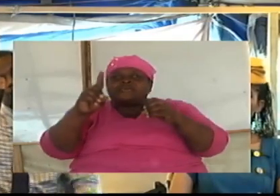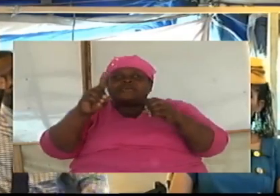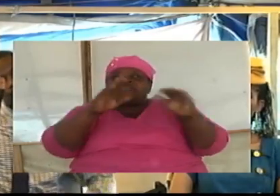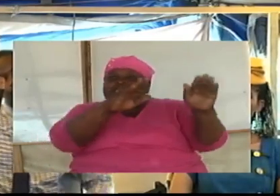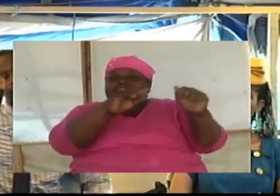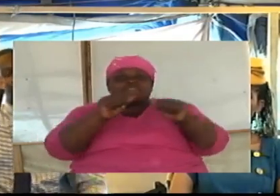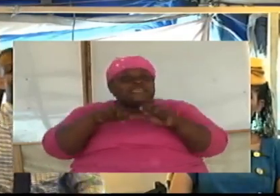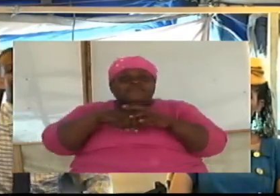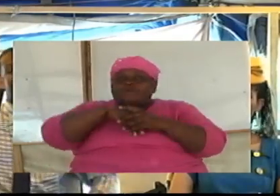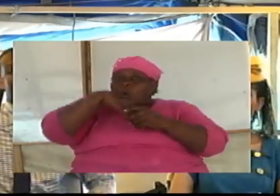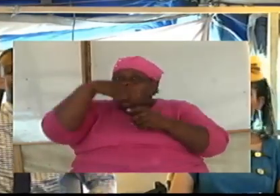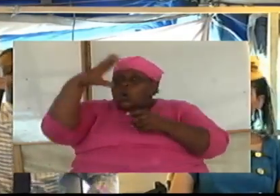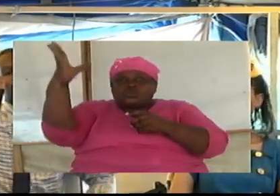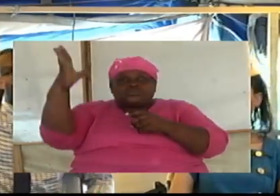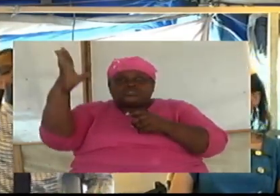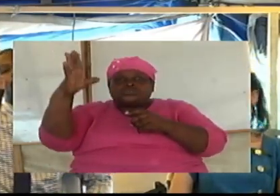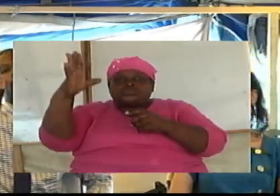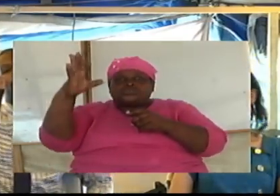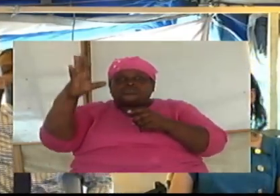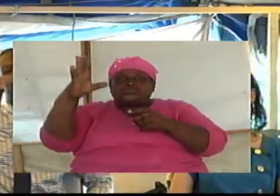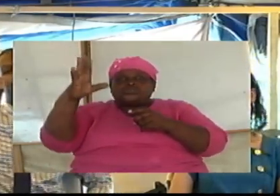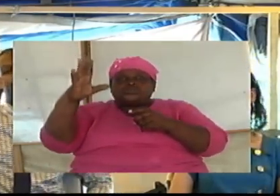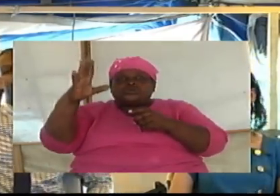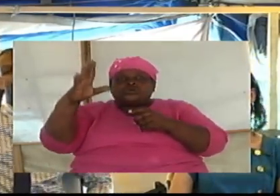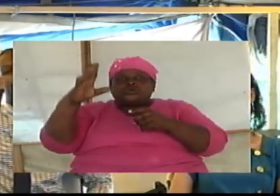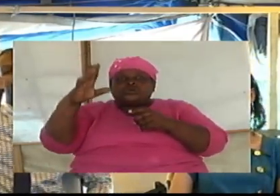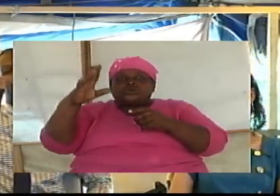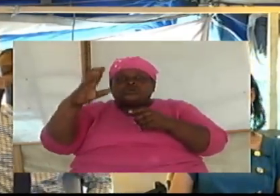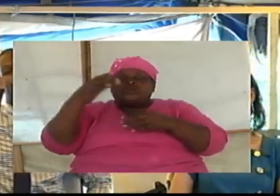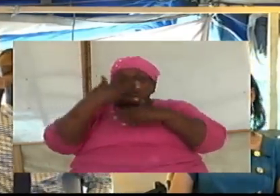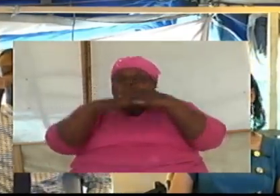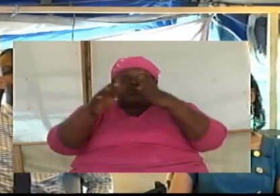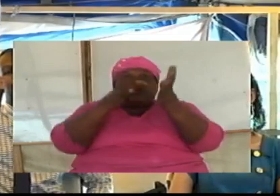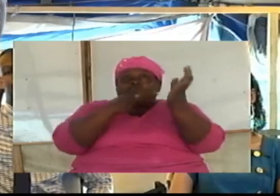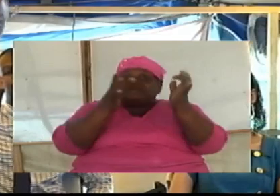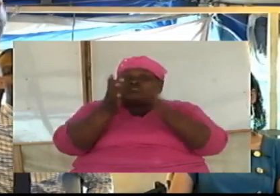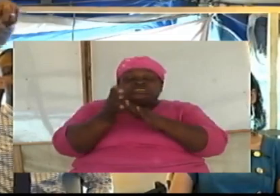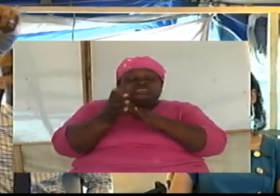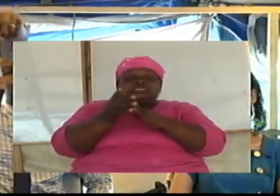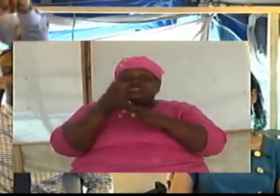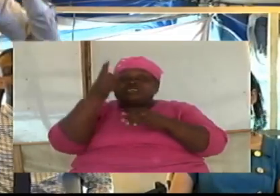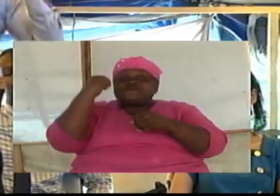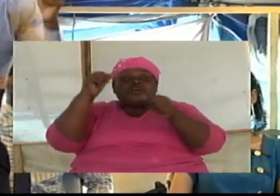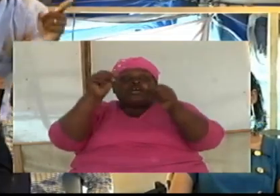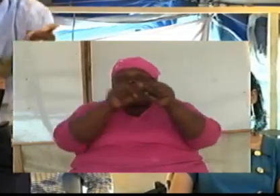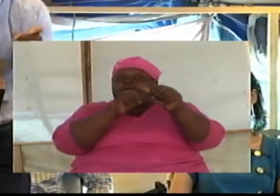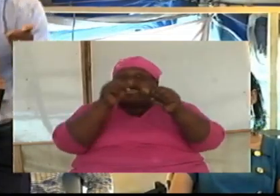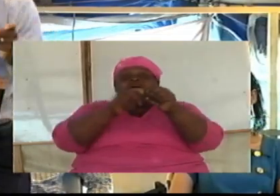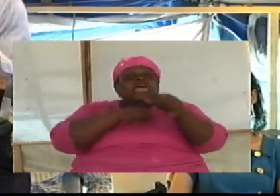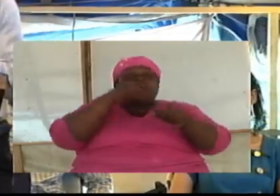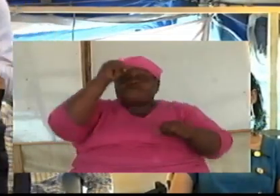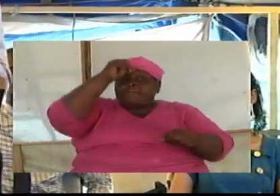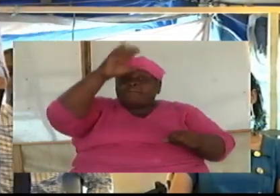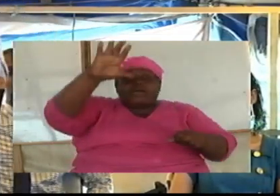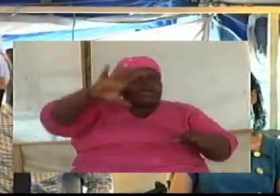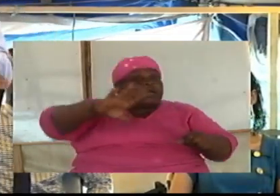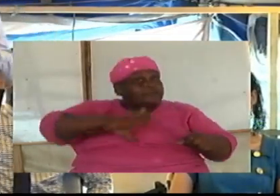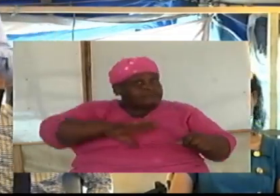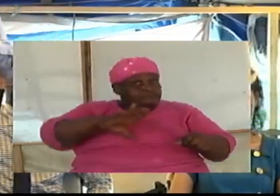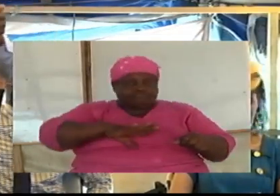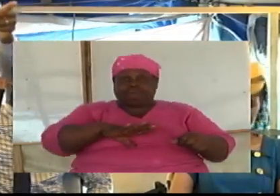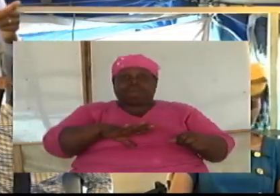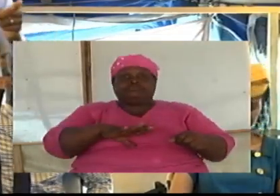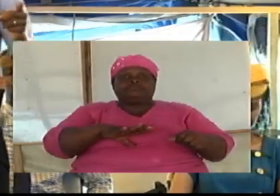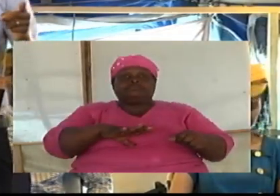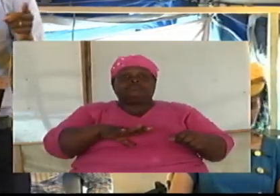Whosoever believeth in him should not perish, but shall have everlasting life. Yes.